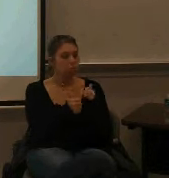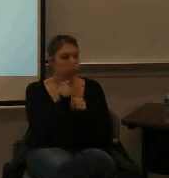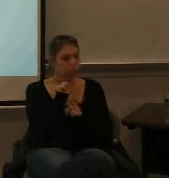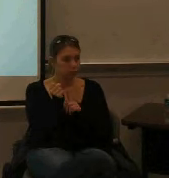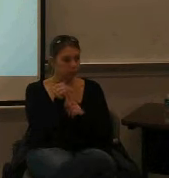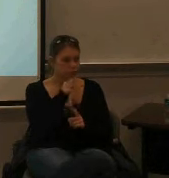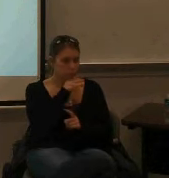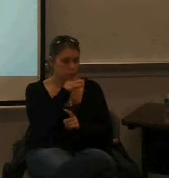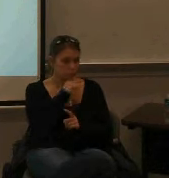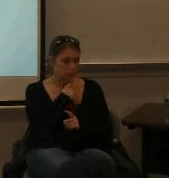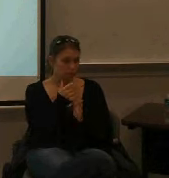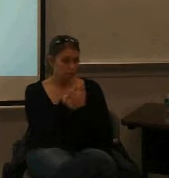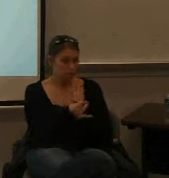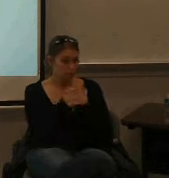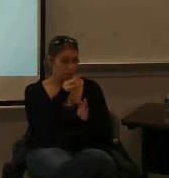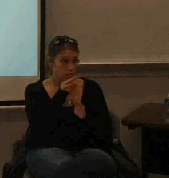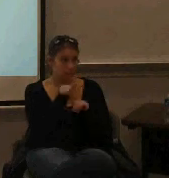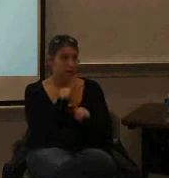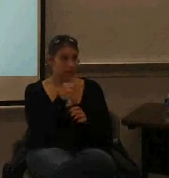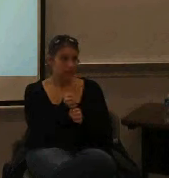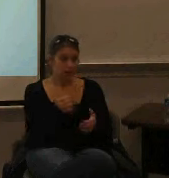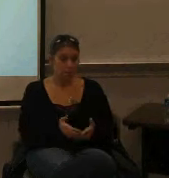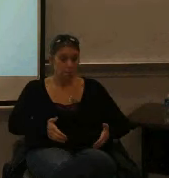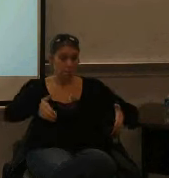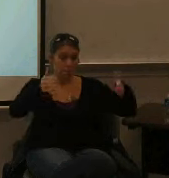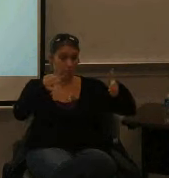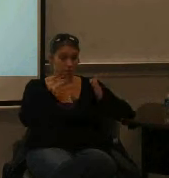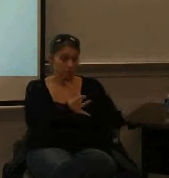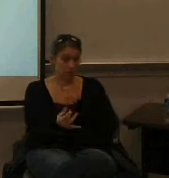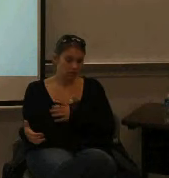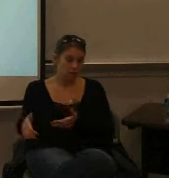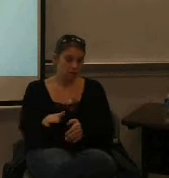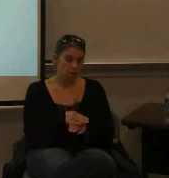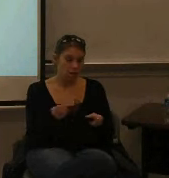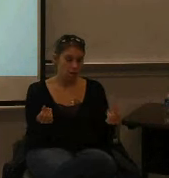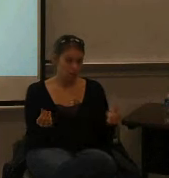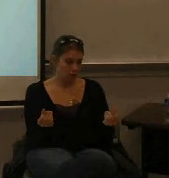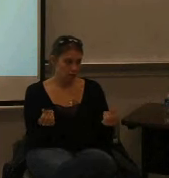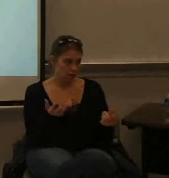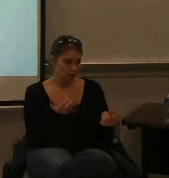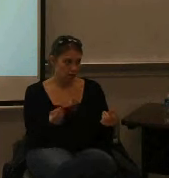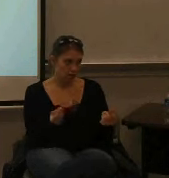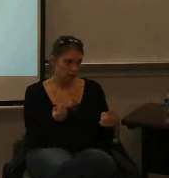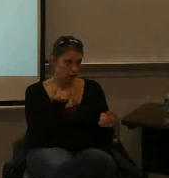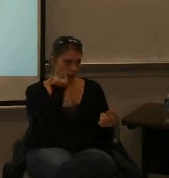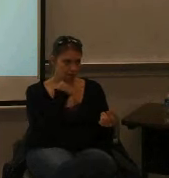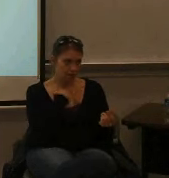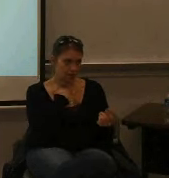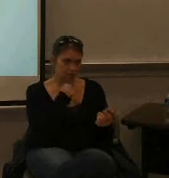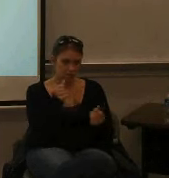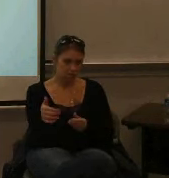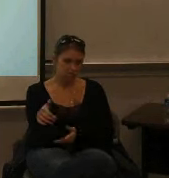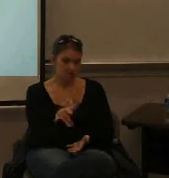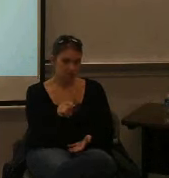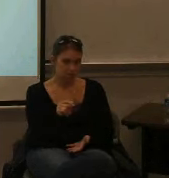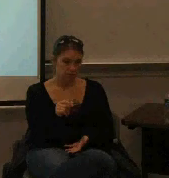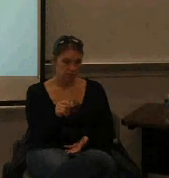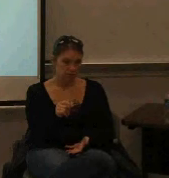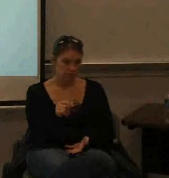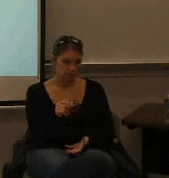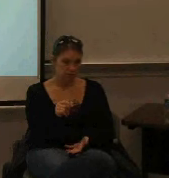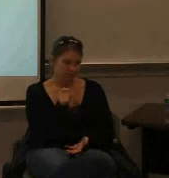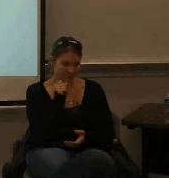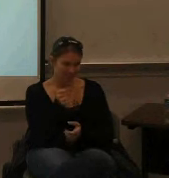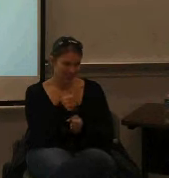You have oil pollution, right? I can take a barrel of oil and dump it onto the ground, and if I just don't dump it,